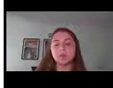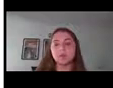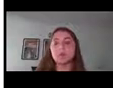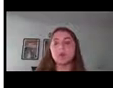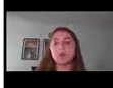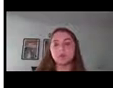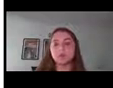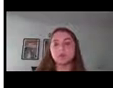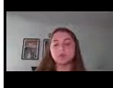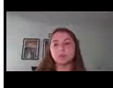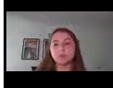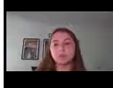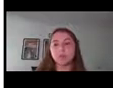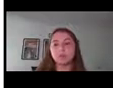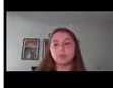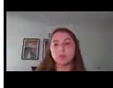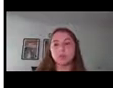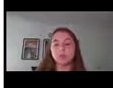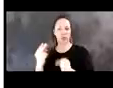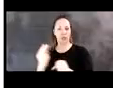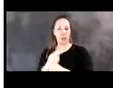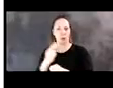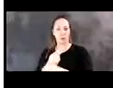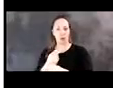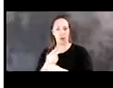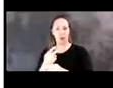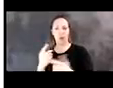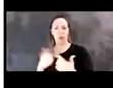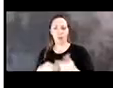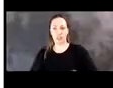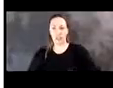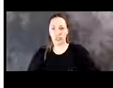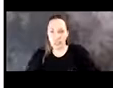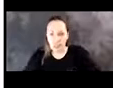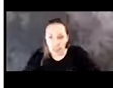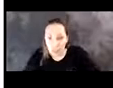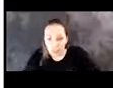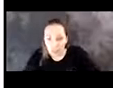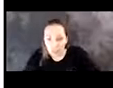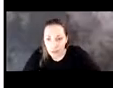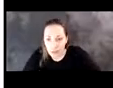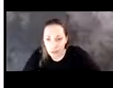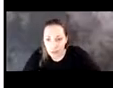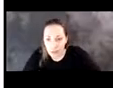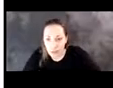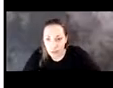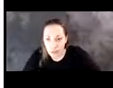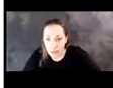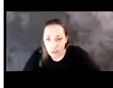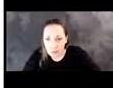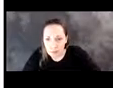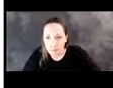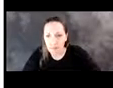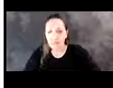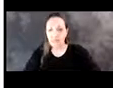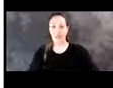committed to 100% renewable energy through the climate reality chapter nearby, and they've installed rooftop